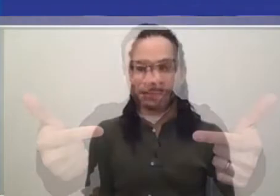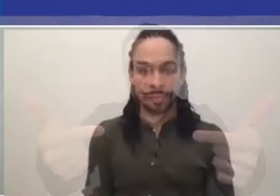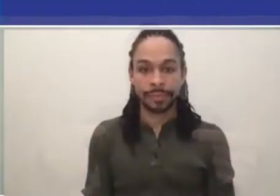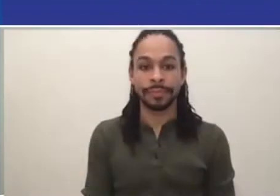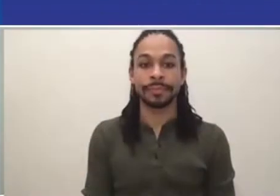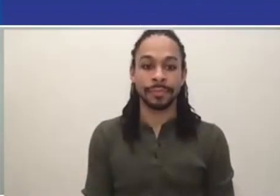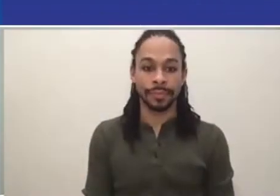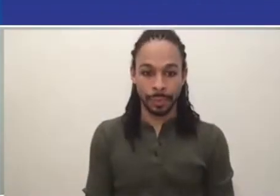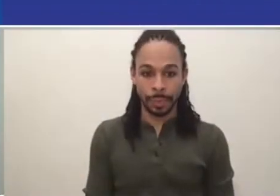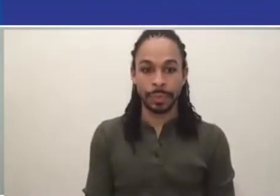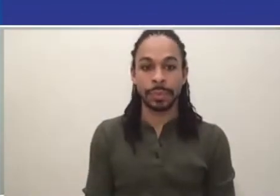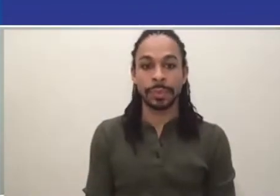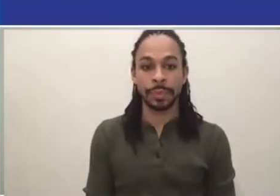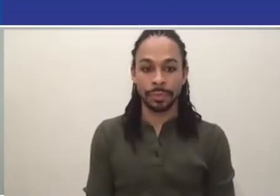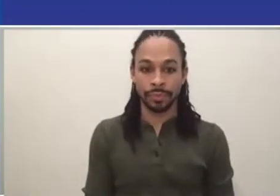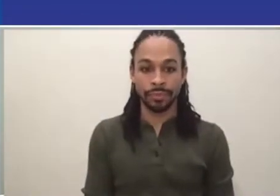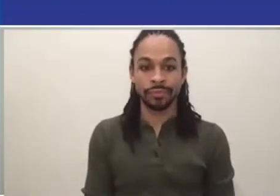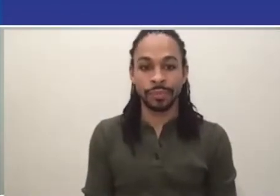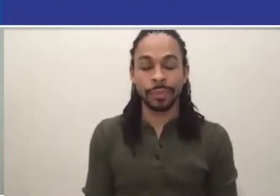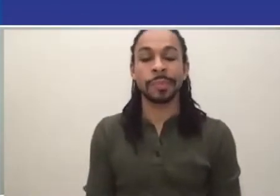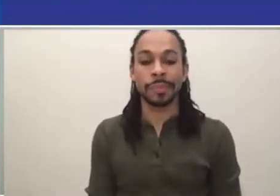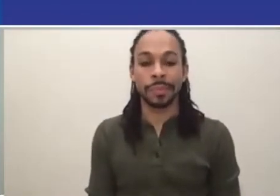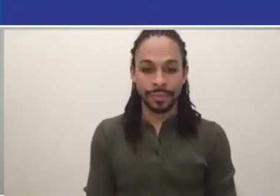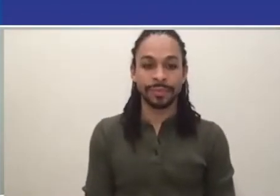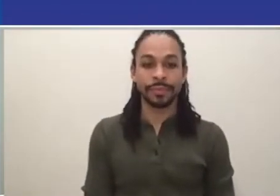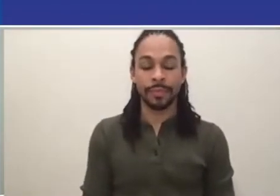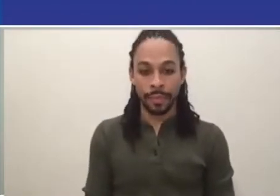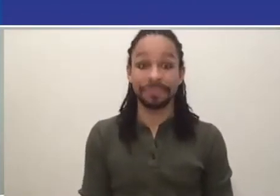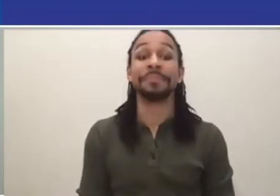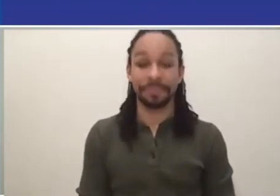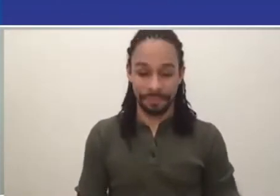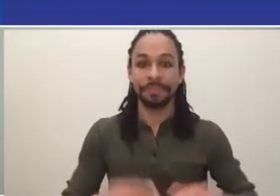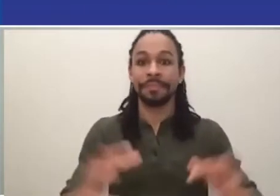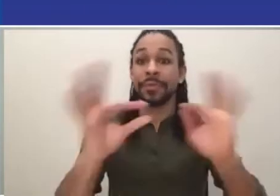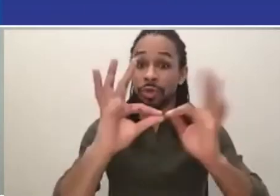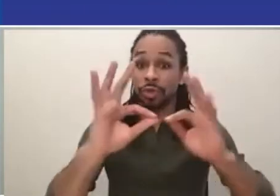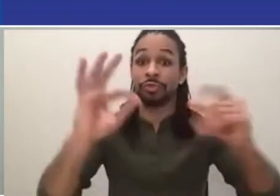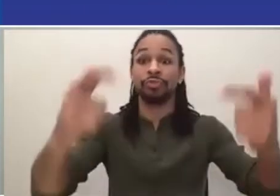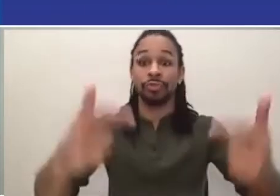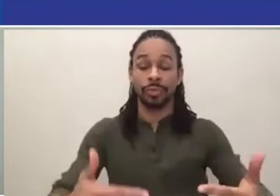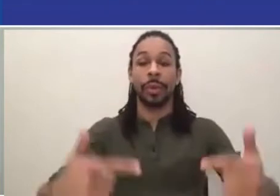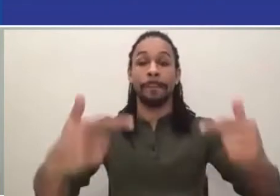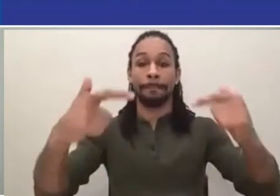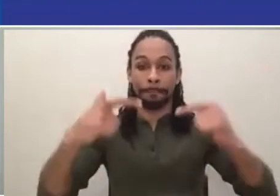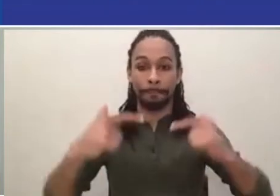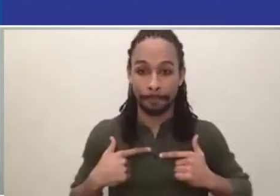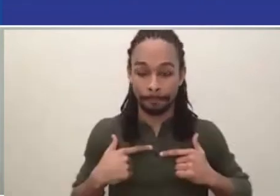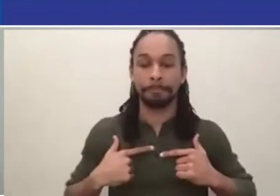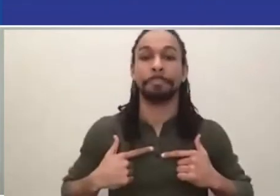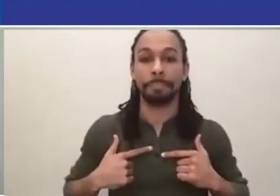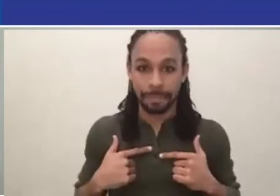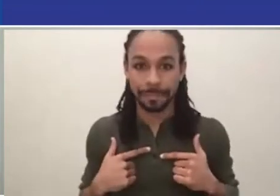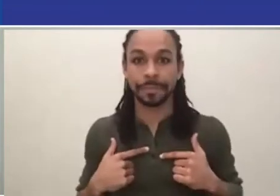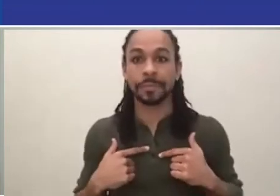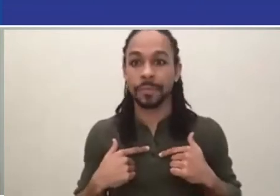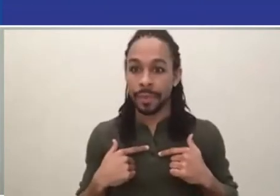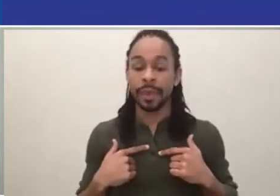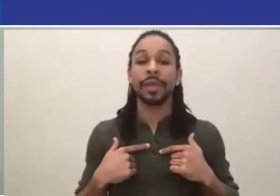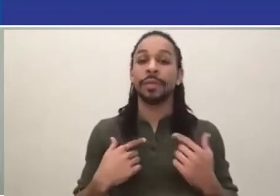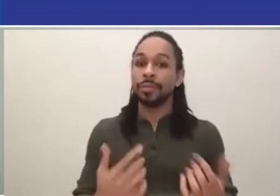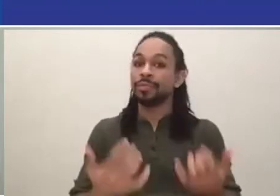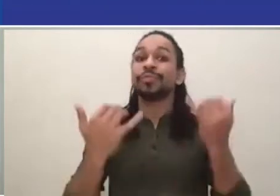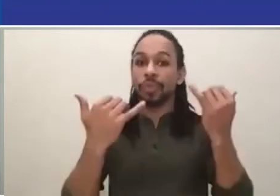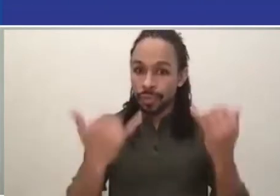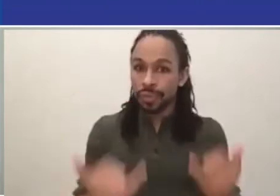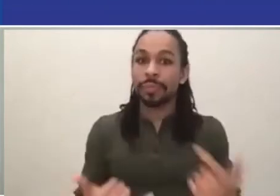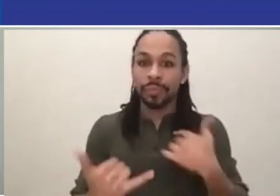like to bring the conversation now to kind of more squarely into what we're here to talk about today. And so the first